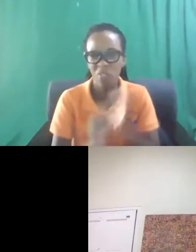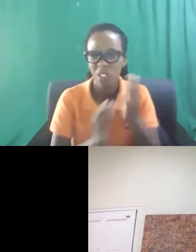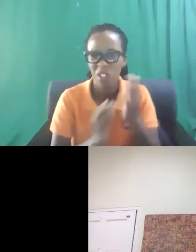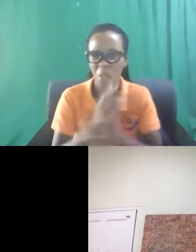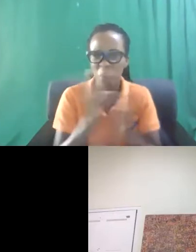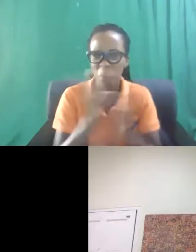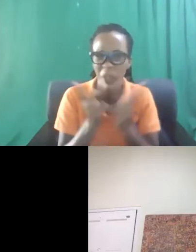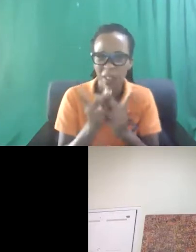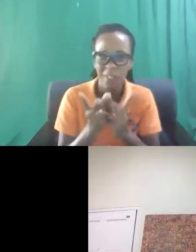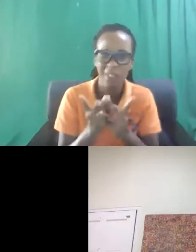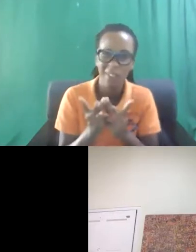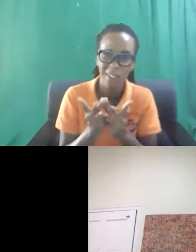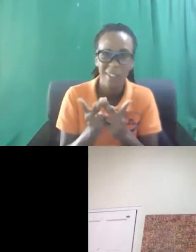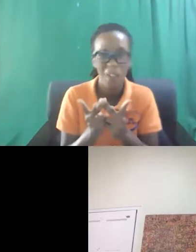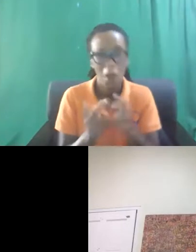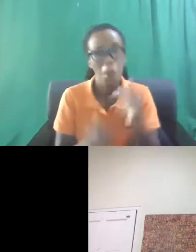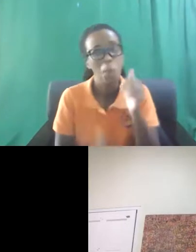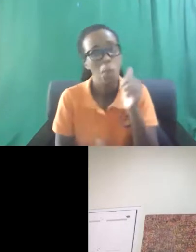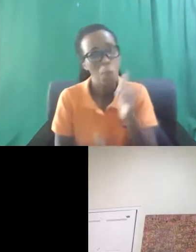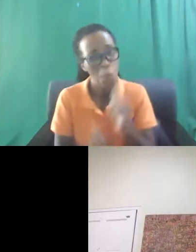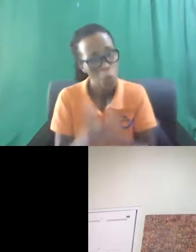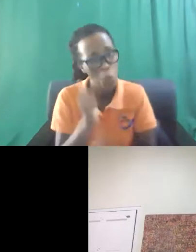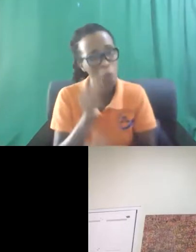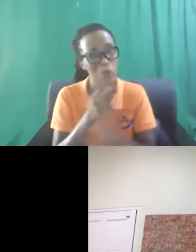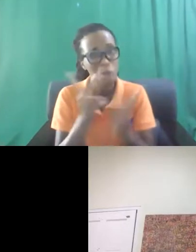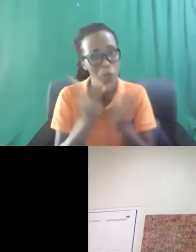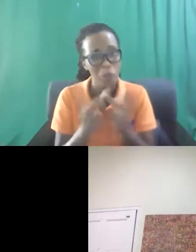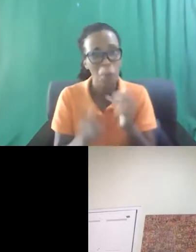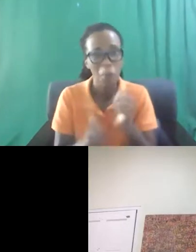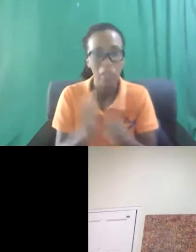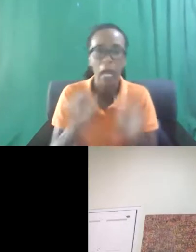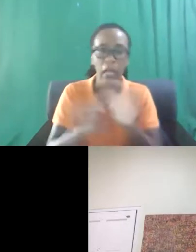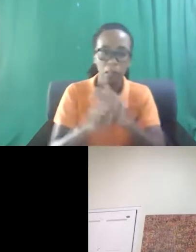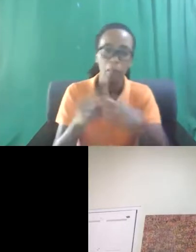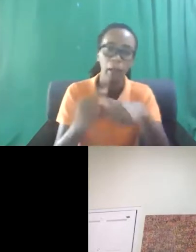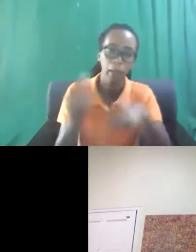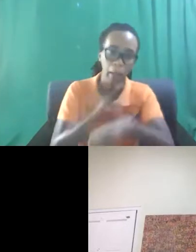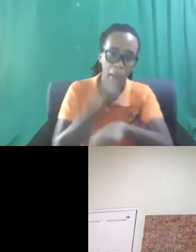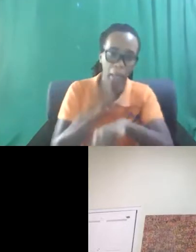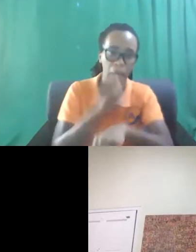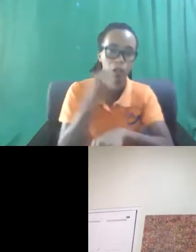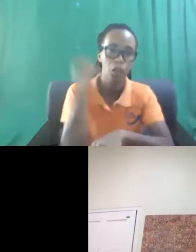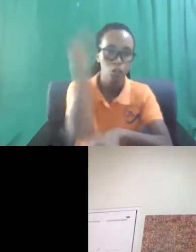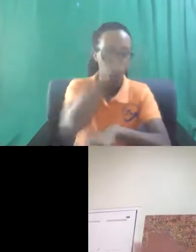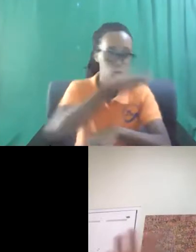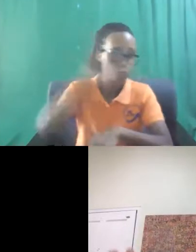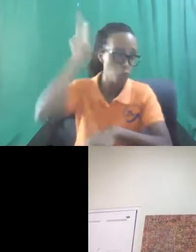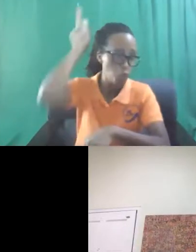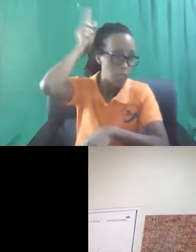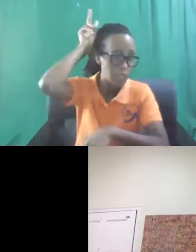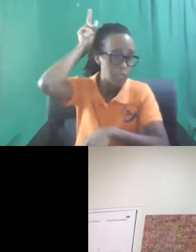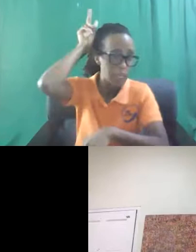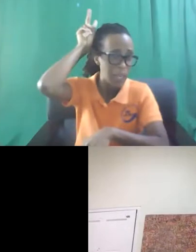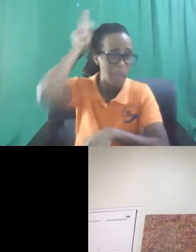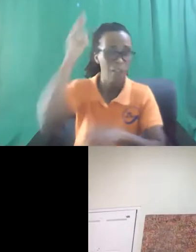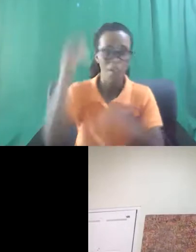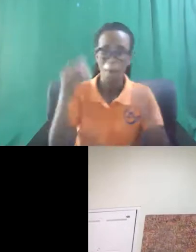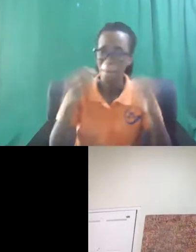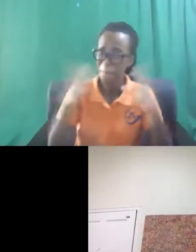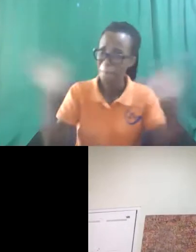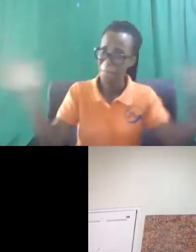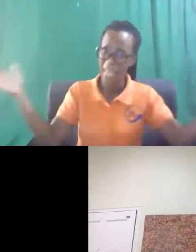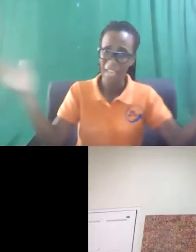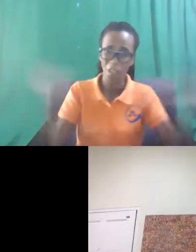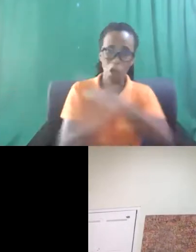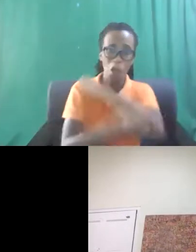actually, most places, but I'm thinking places like Guyana and Suriname, where they have, huge countries with lots